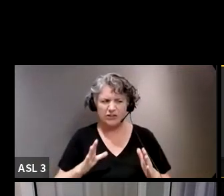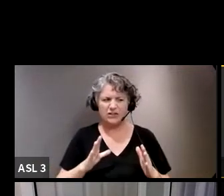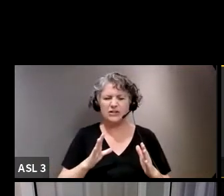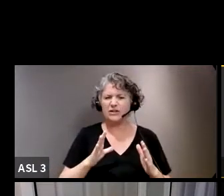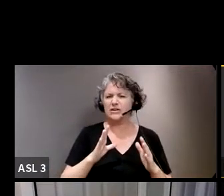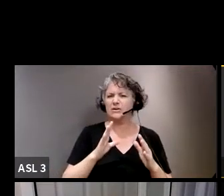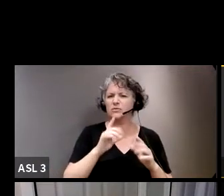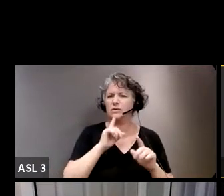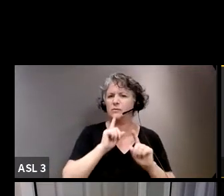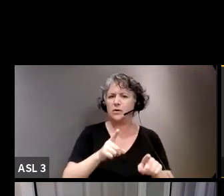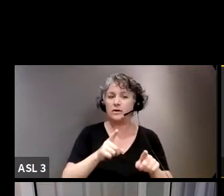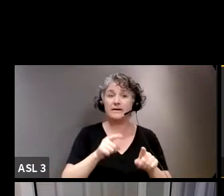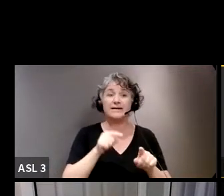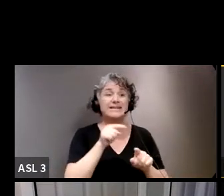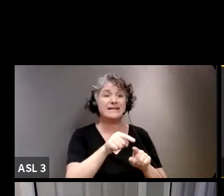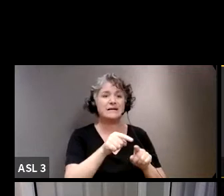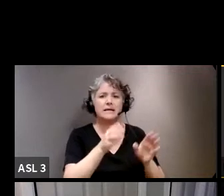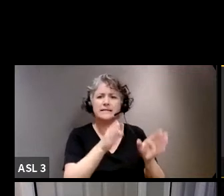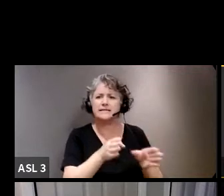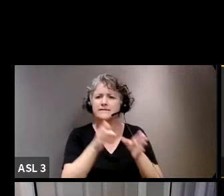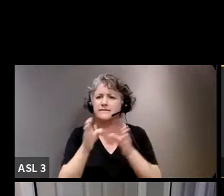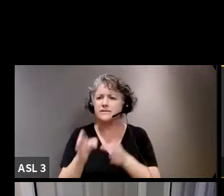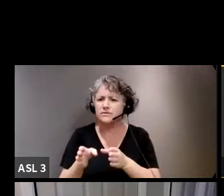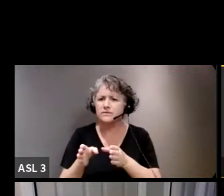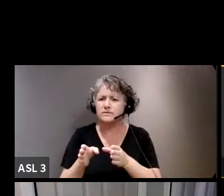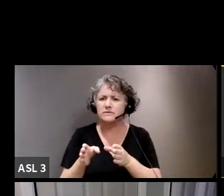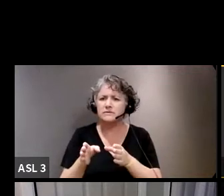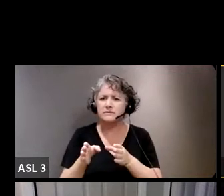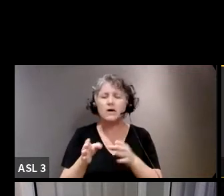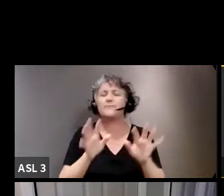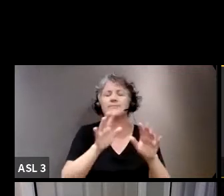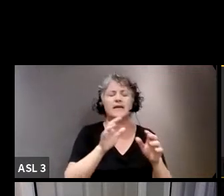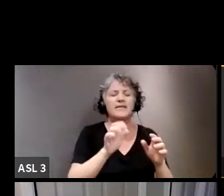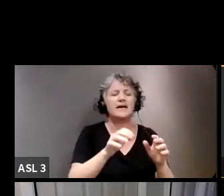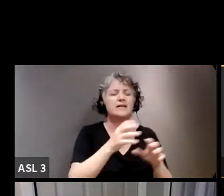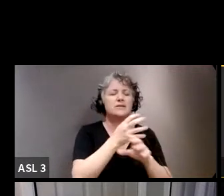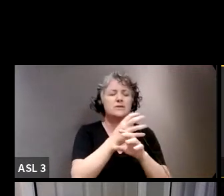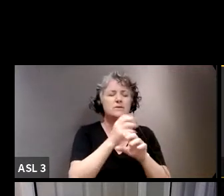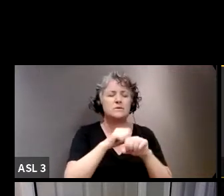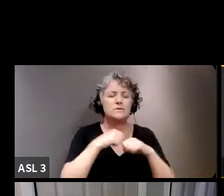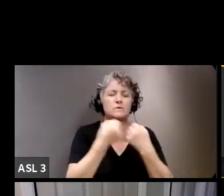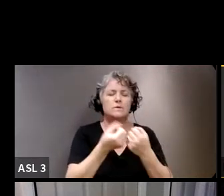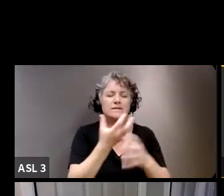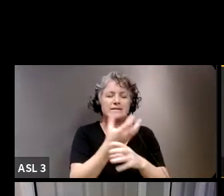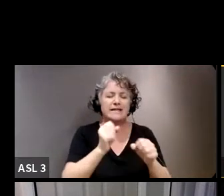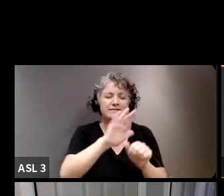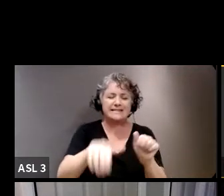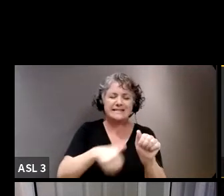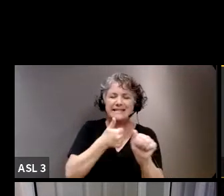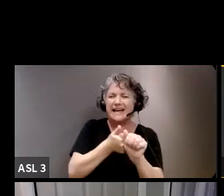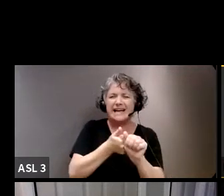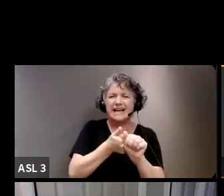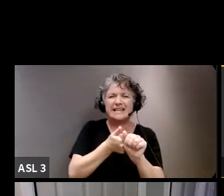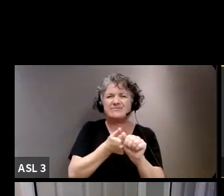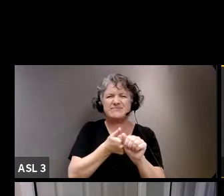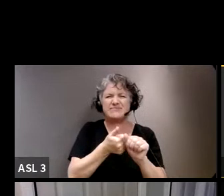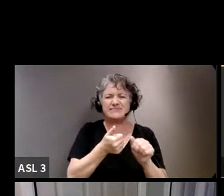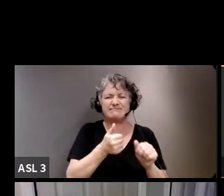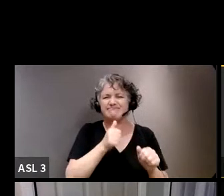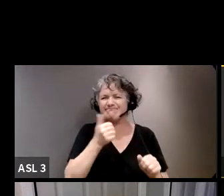social safety net there's no one area of failure it's failure across the entire